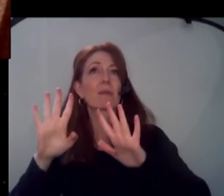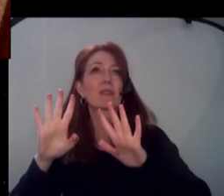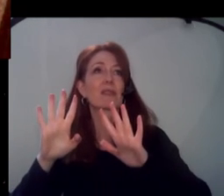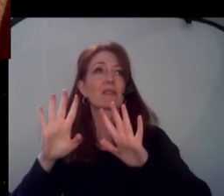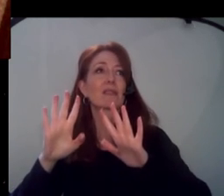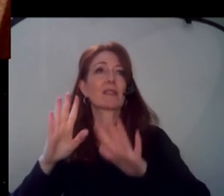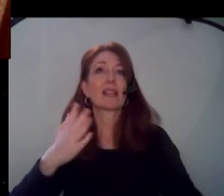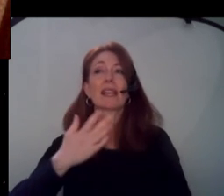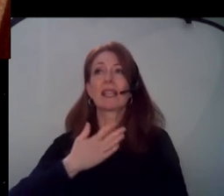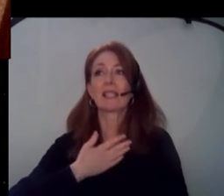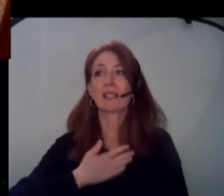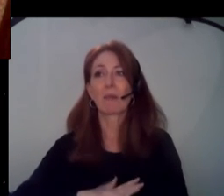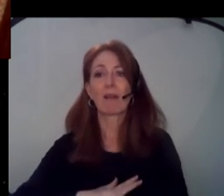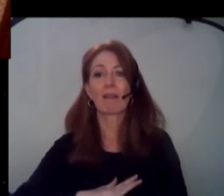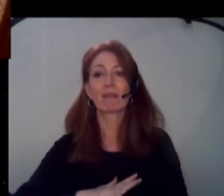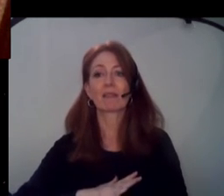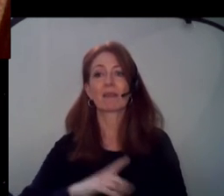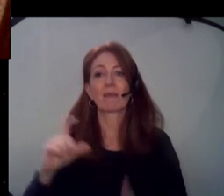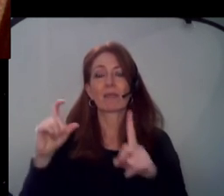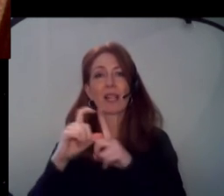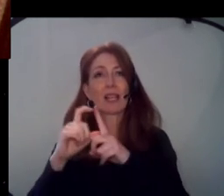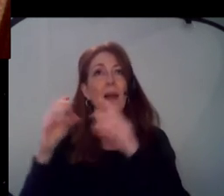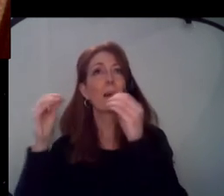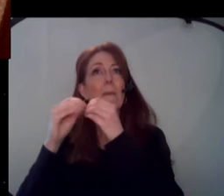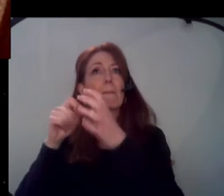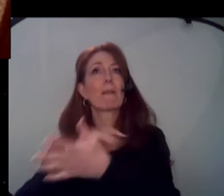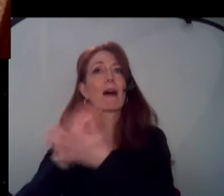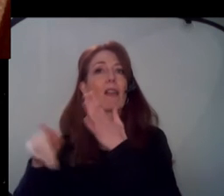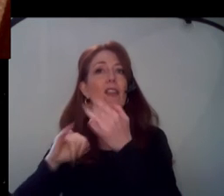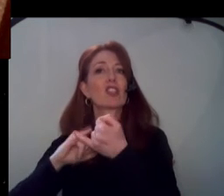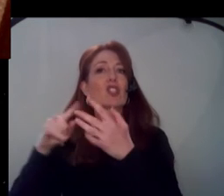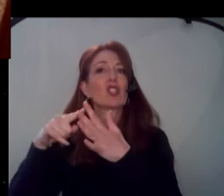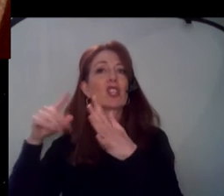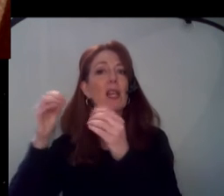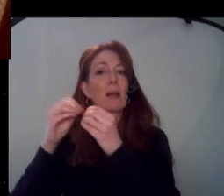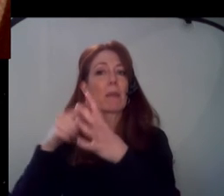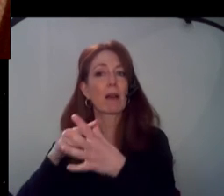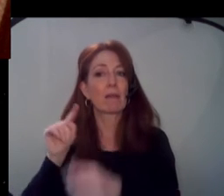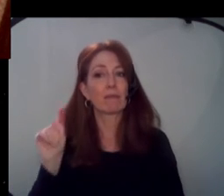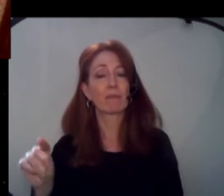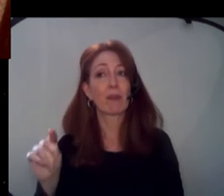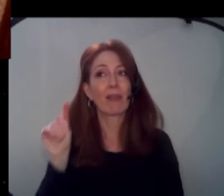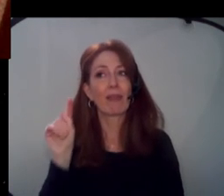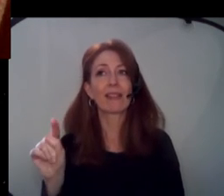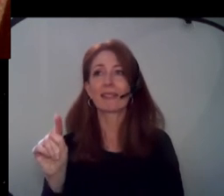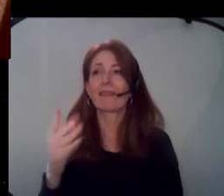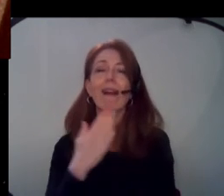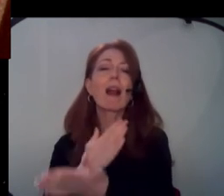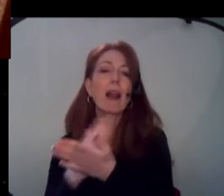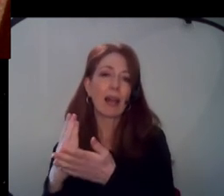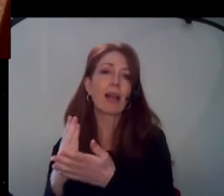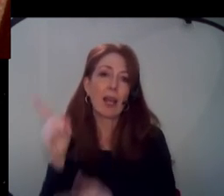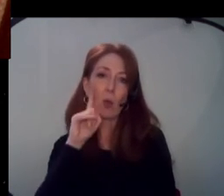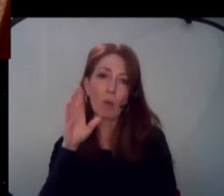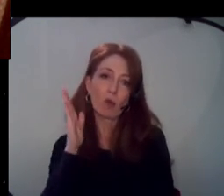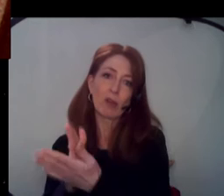for subjects like Danae and Bathsheba. This one is very obviously a real woman. And